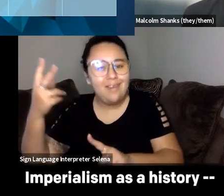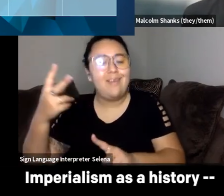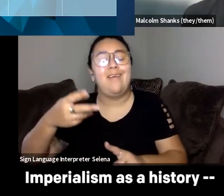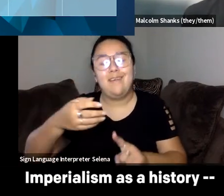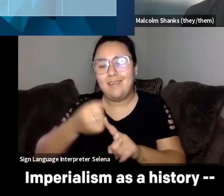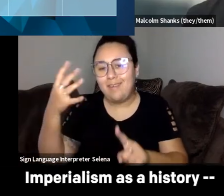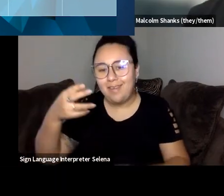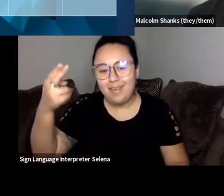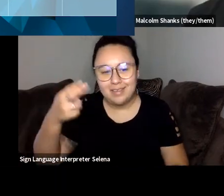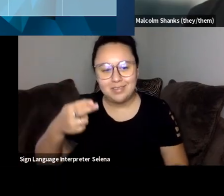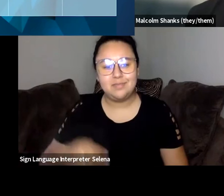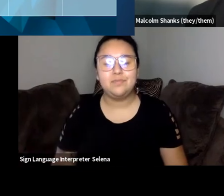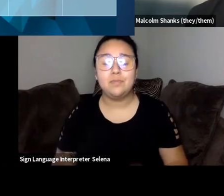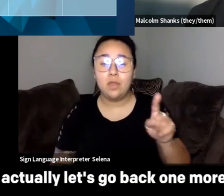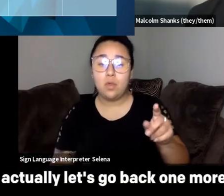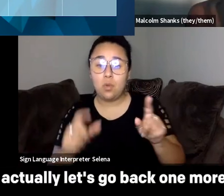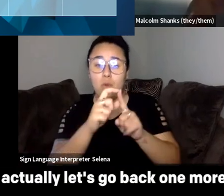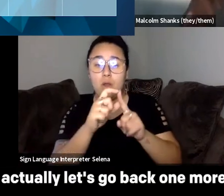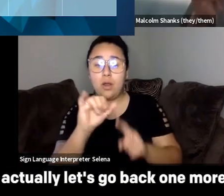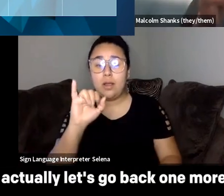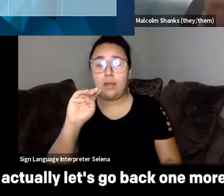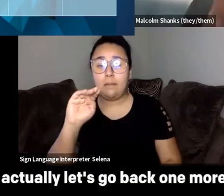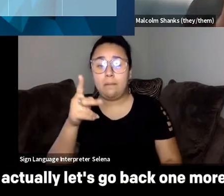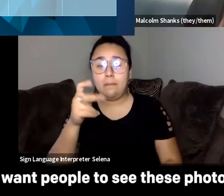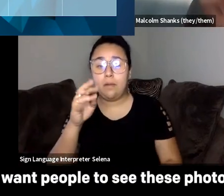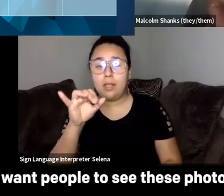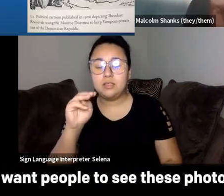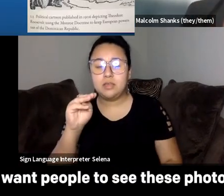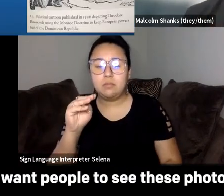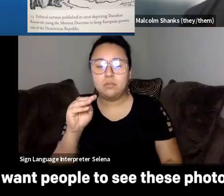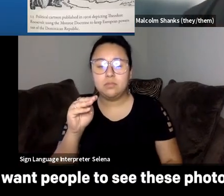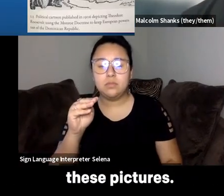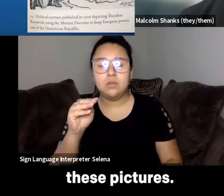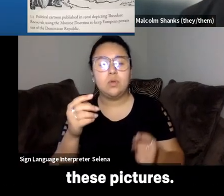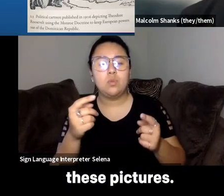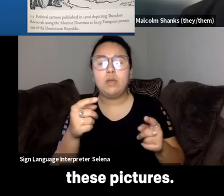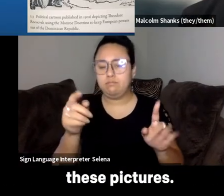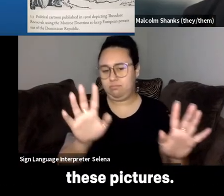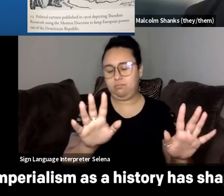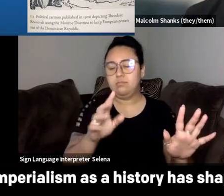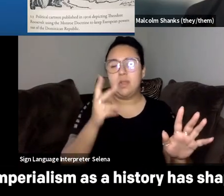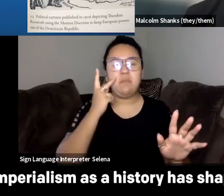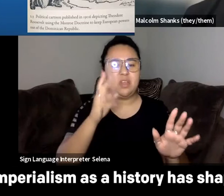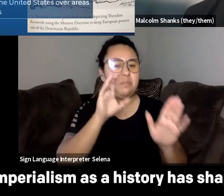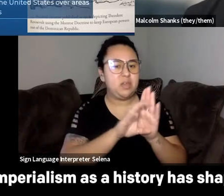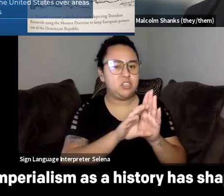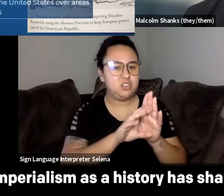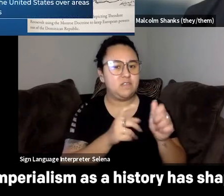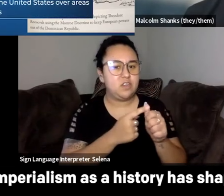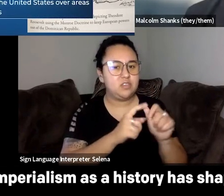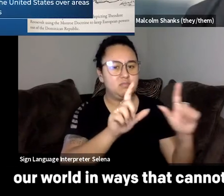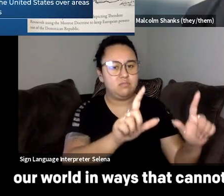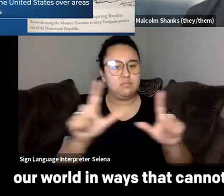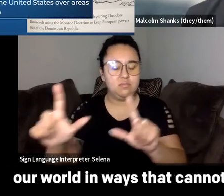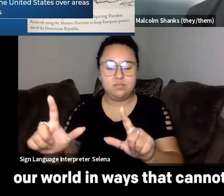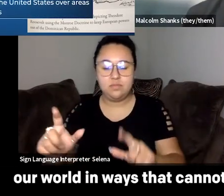Imperialism as a history has actually, let's go back one more. I want people to see these photos, these pictures. Imperialism as a history has